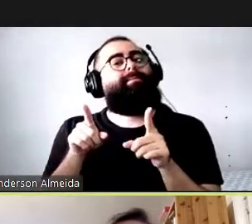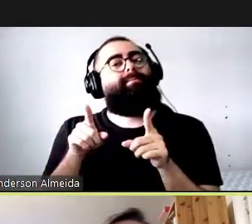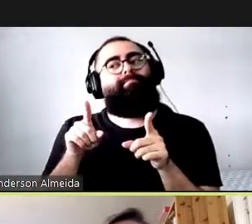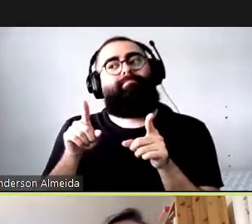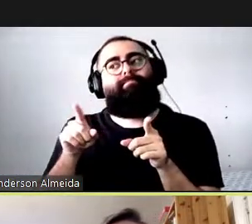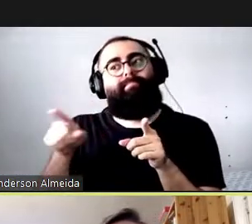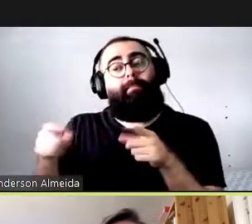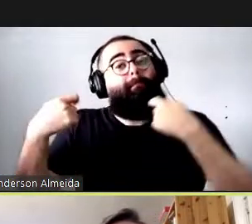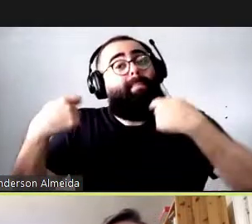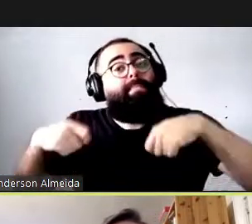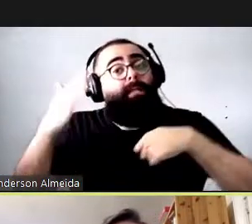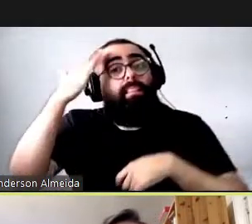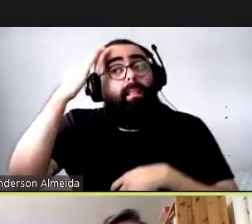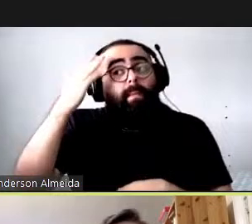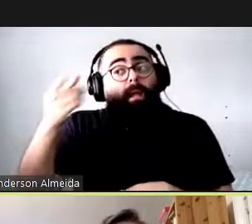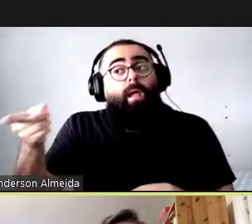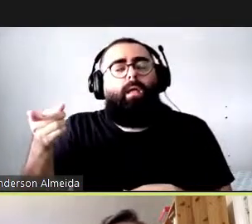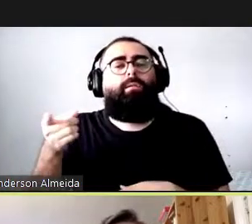the language,